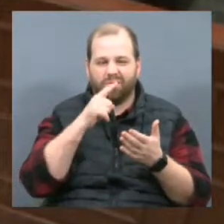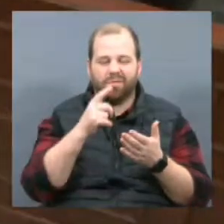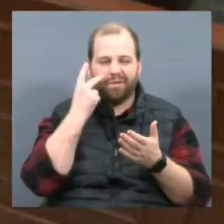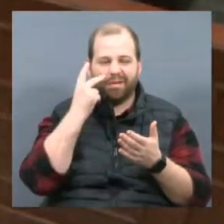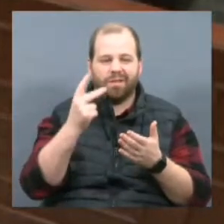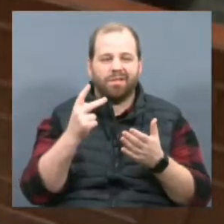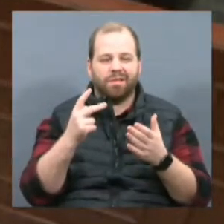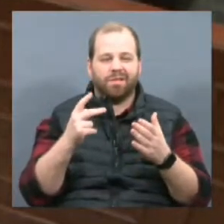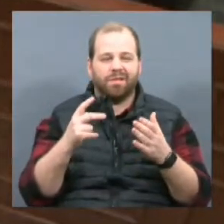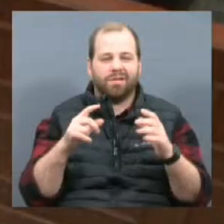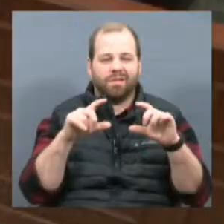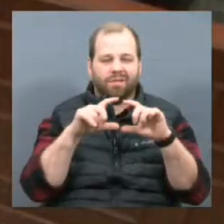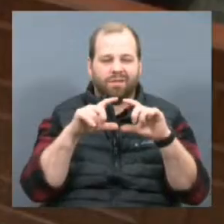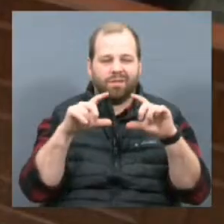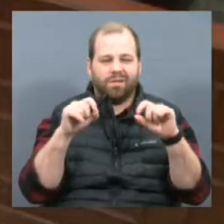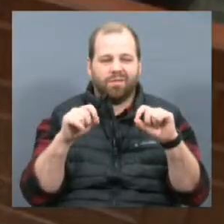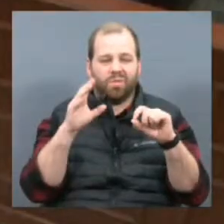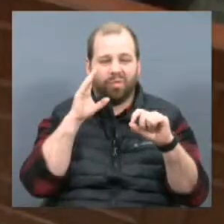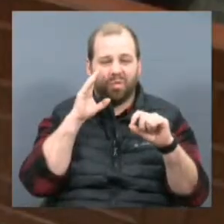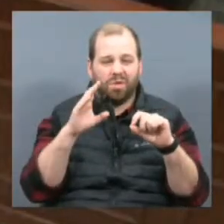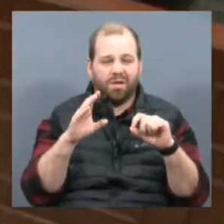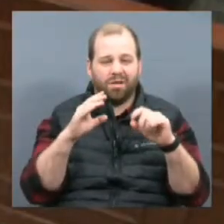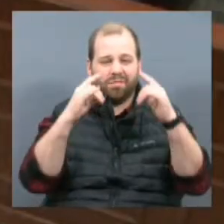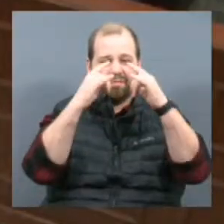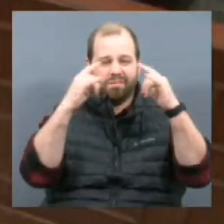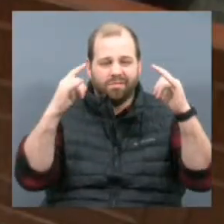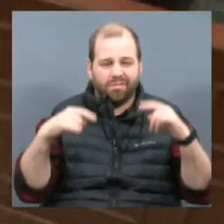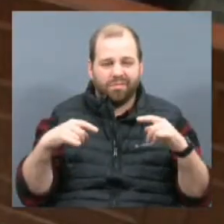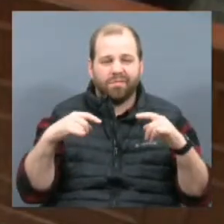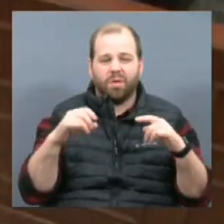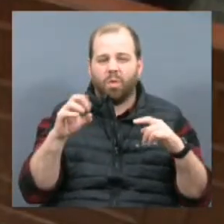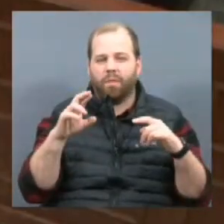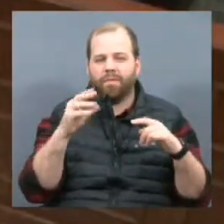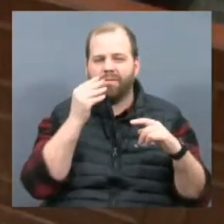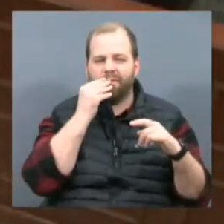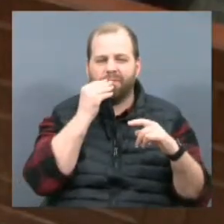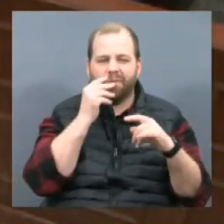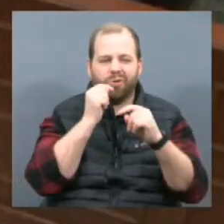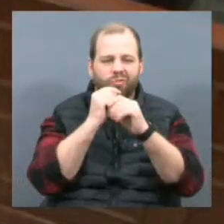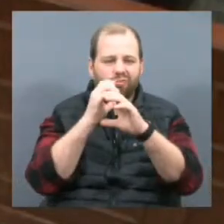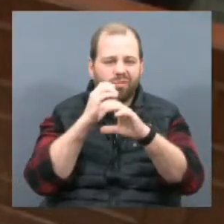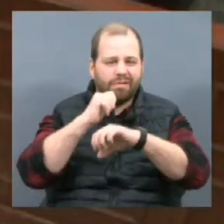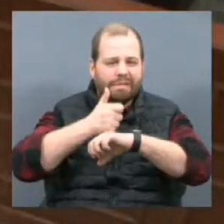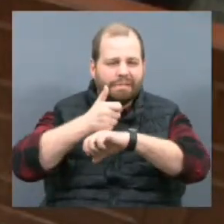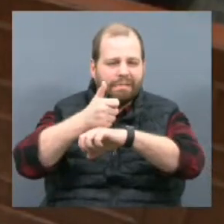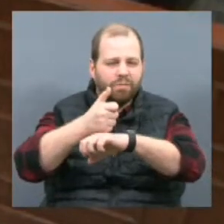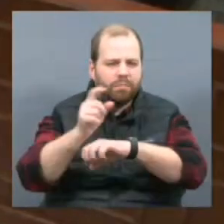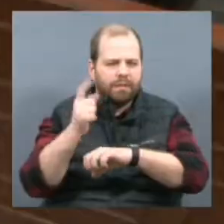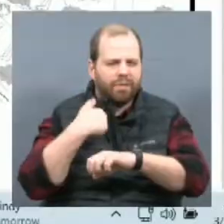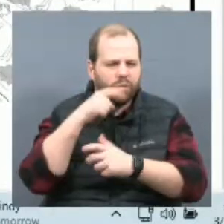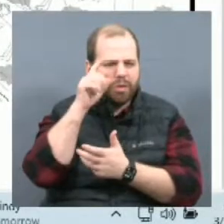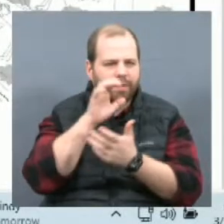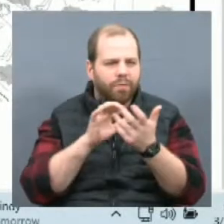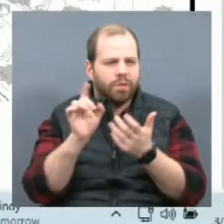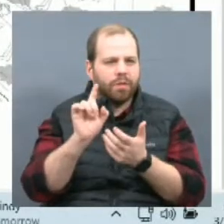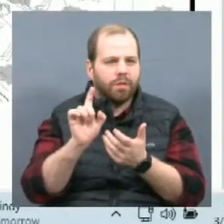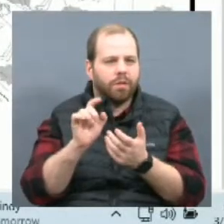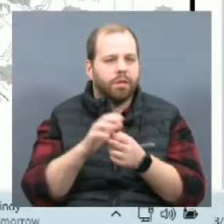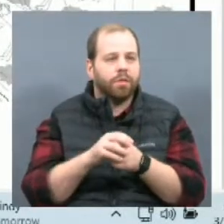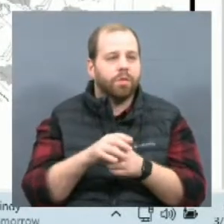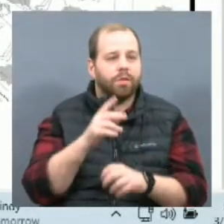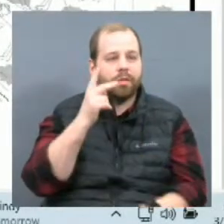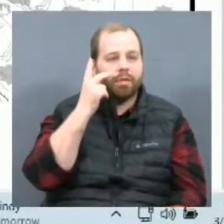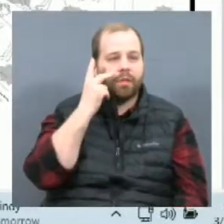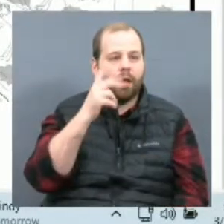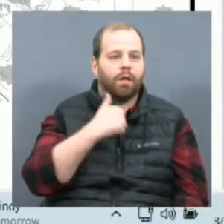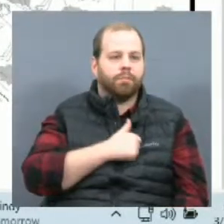rectangles, those are going to be pavilions, or is that where the food truck? I was a little confused on that. So labeled. So the ones with the numbers, those